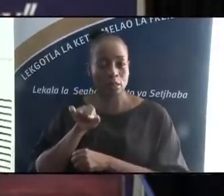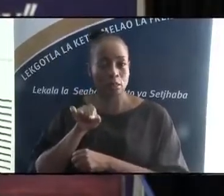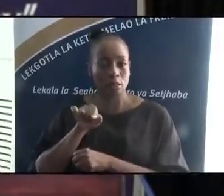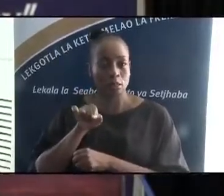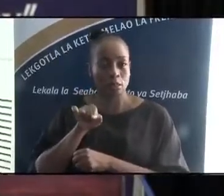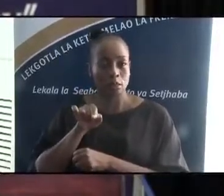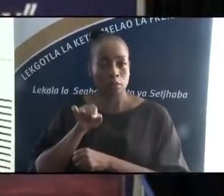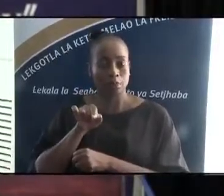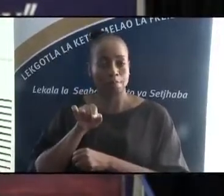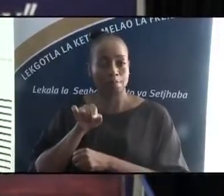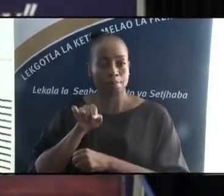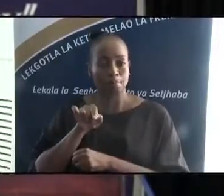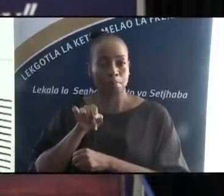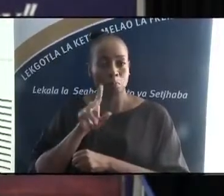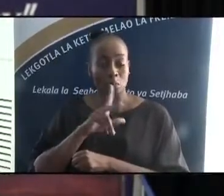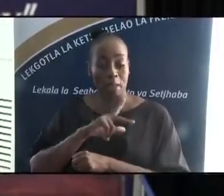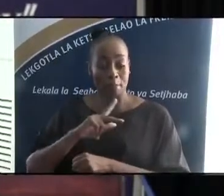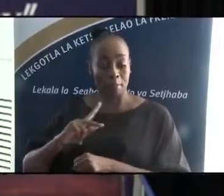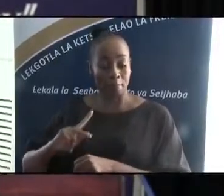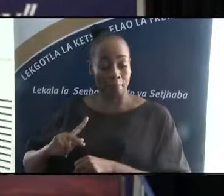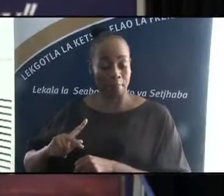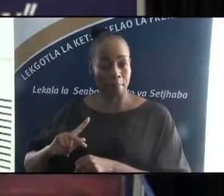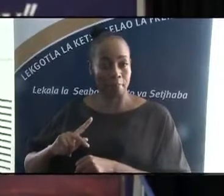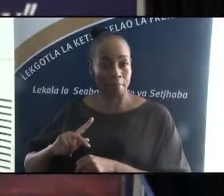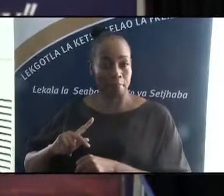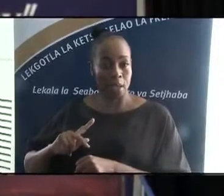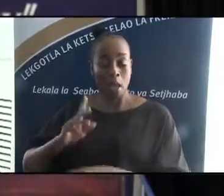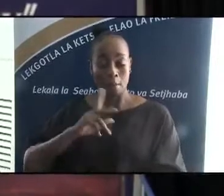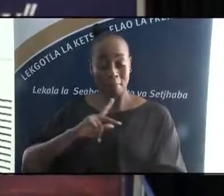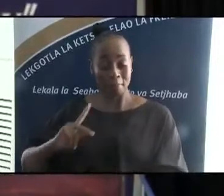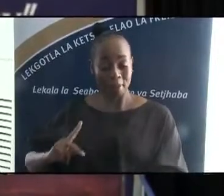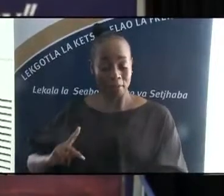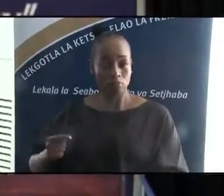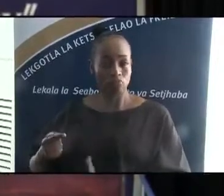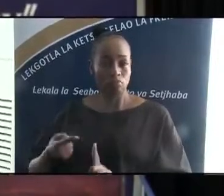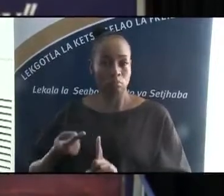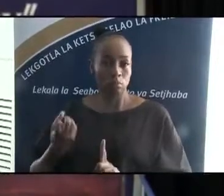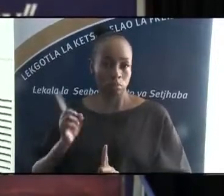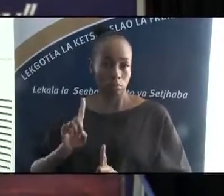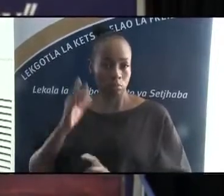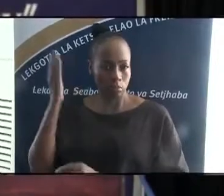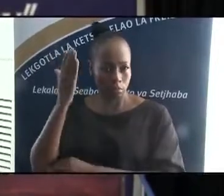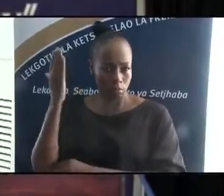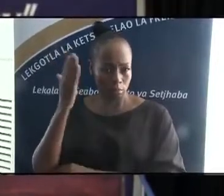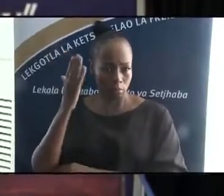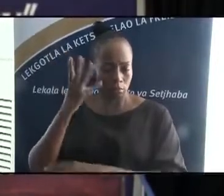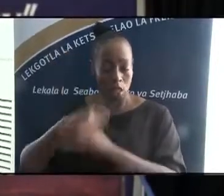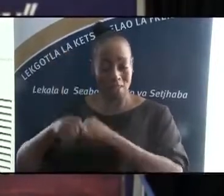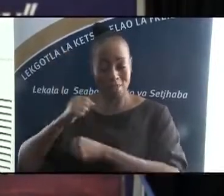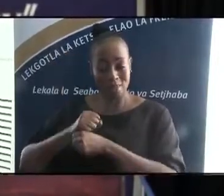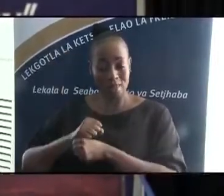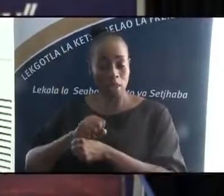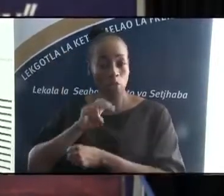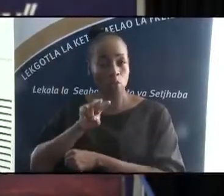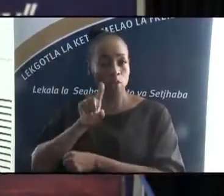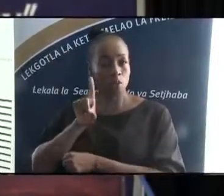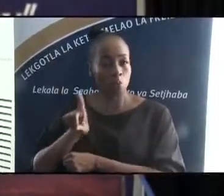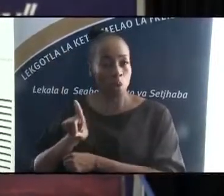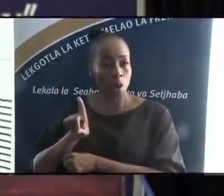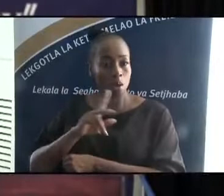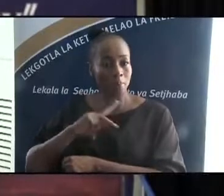the President Ramaphosa's speech in 2021, our President